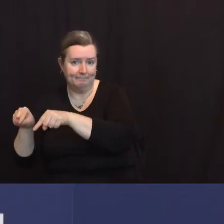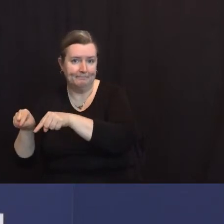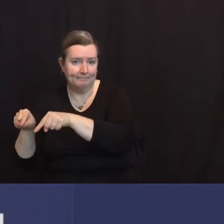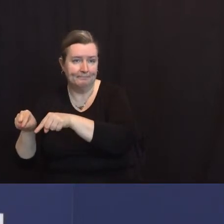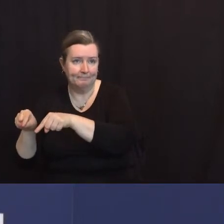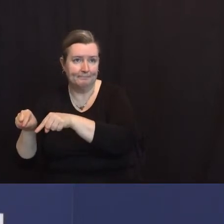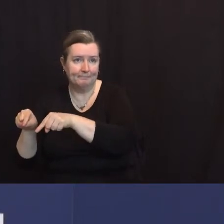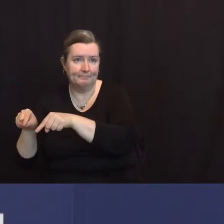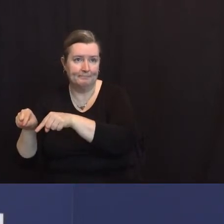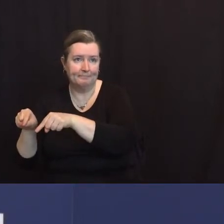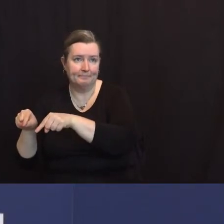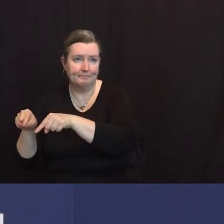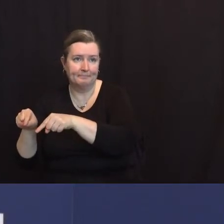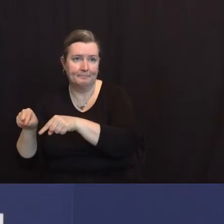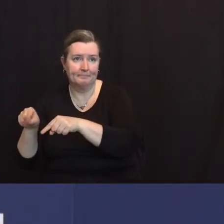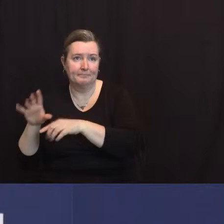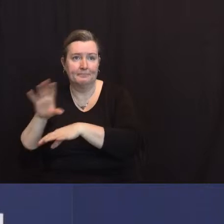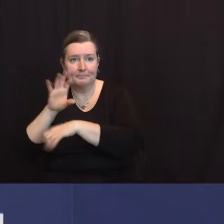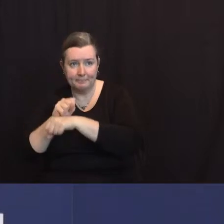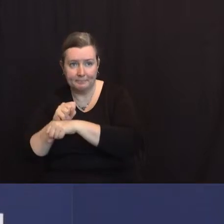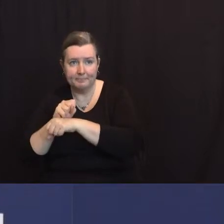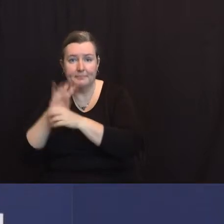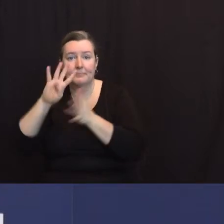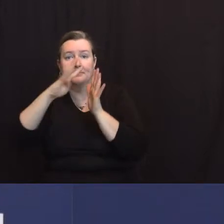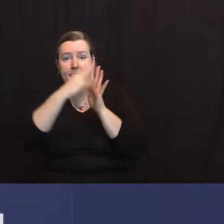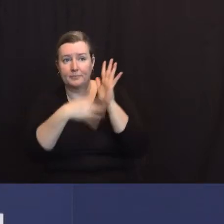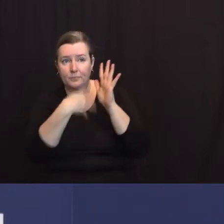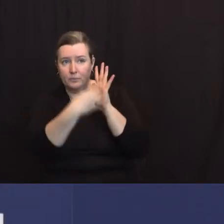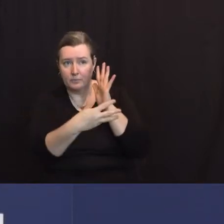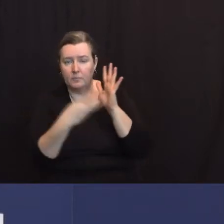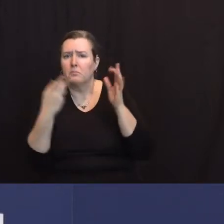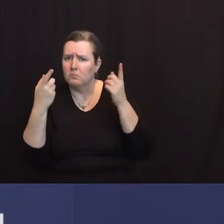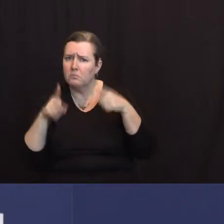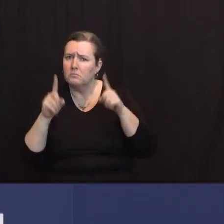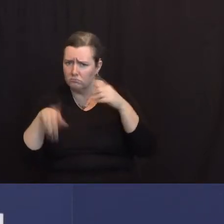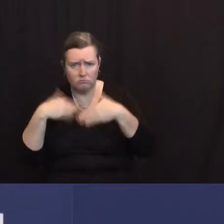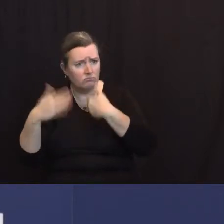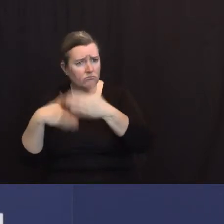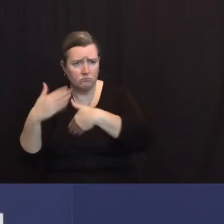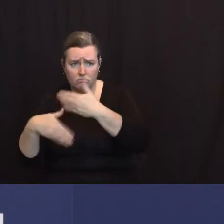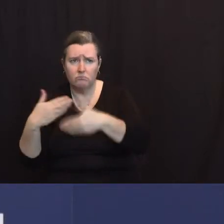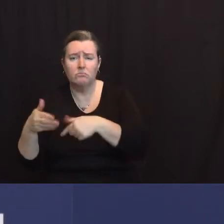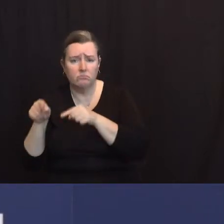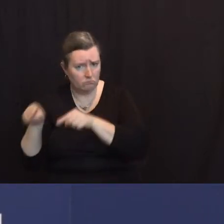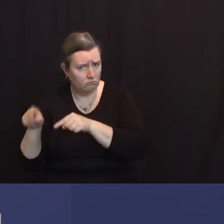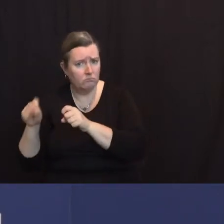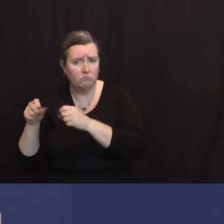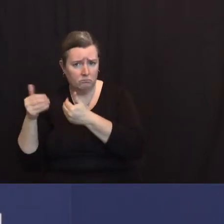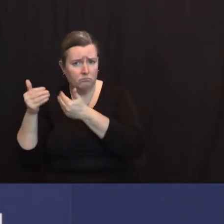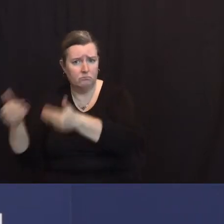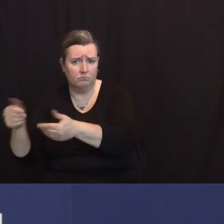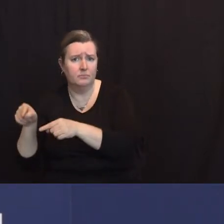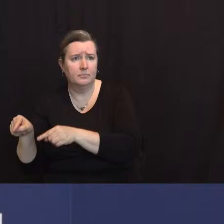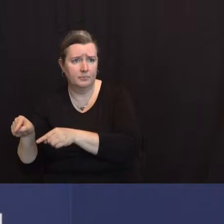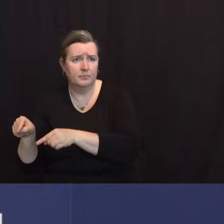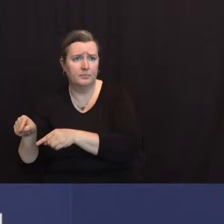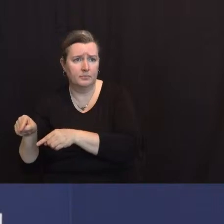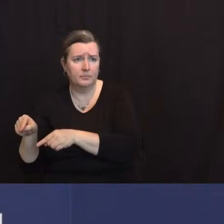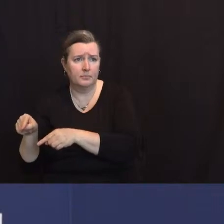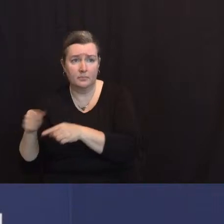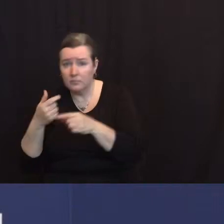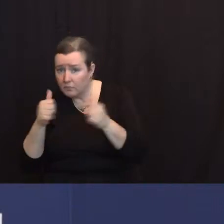appointment scheduling is up and running as we speak. Is there anything more that you want to